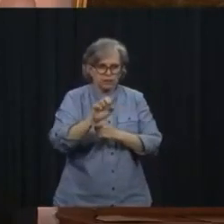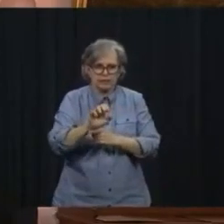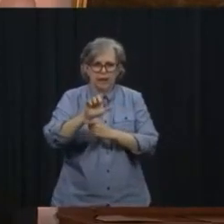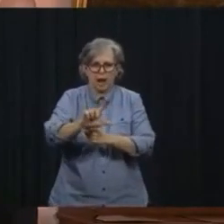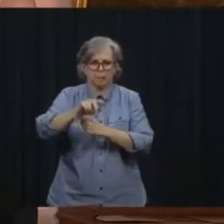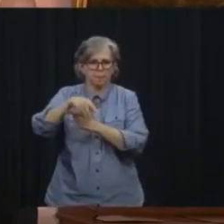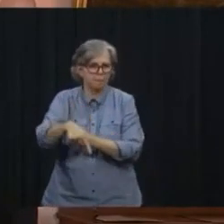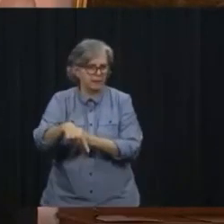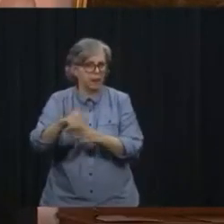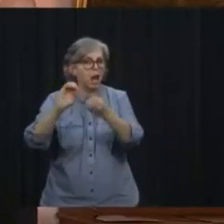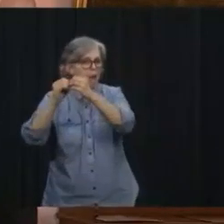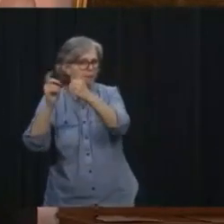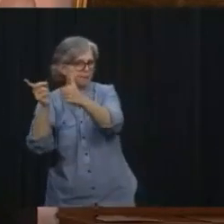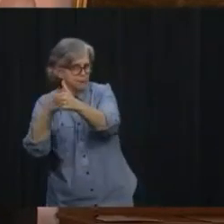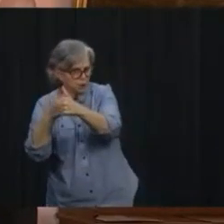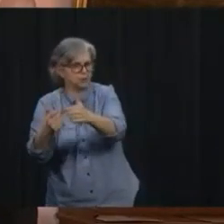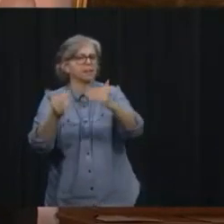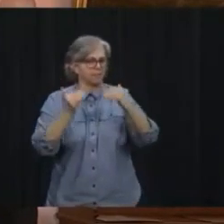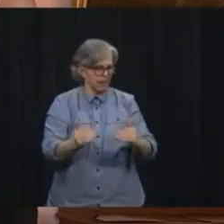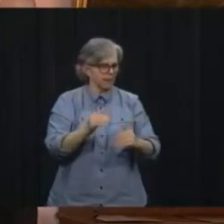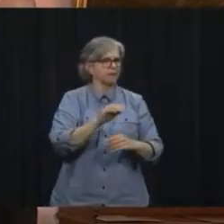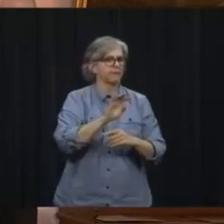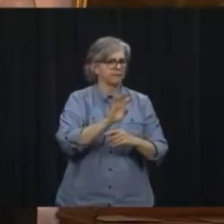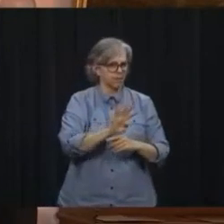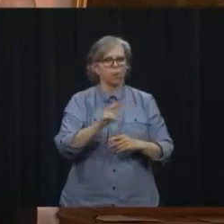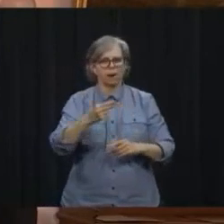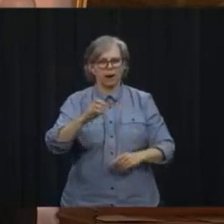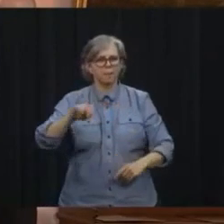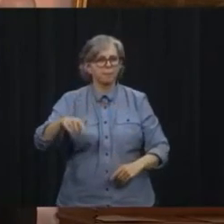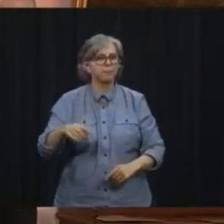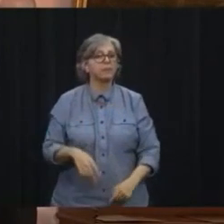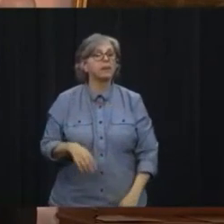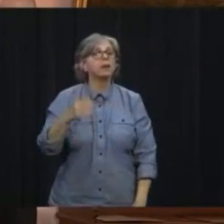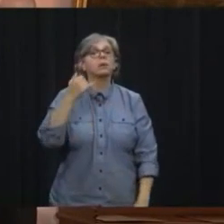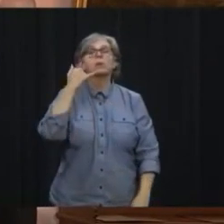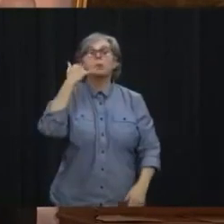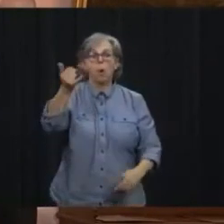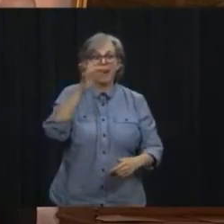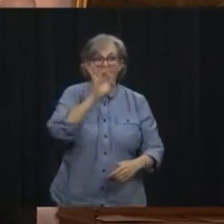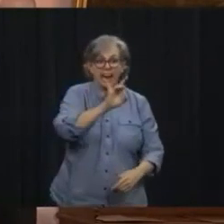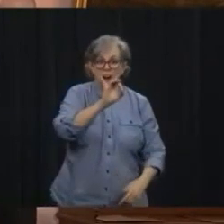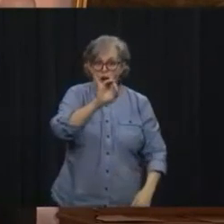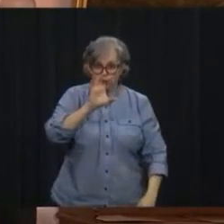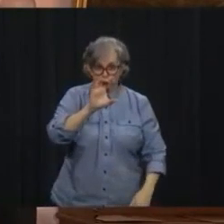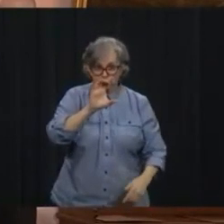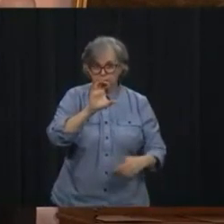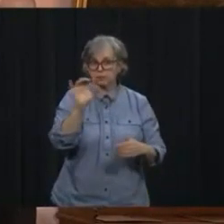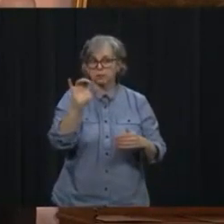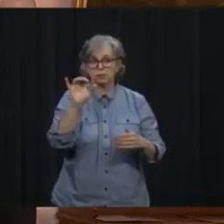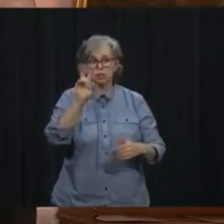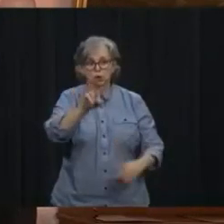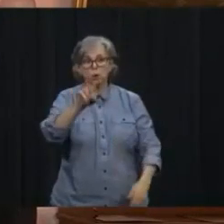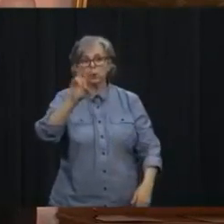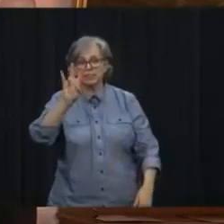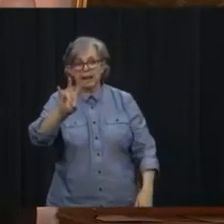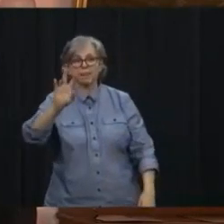figure out how to stay connected to care and to connected to each other socially, and we're all doing that, but you are not